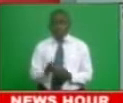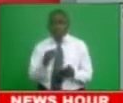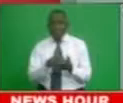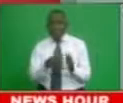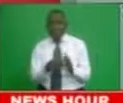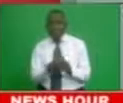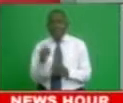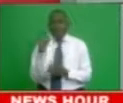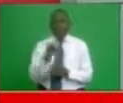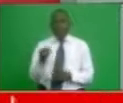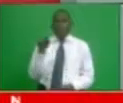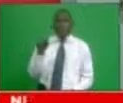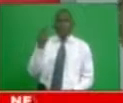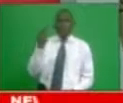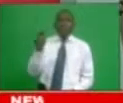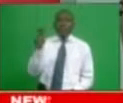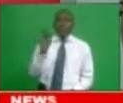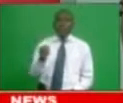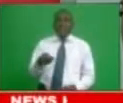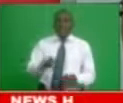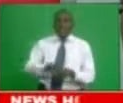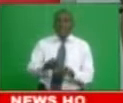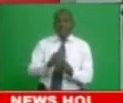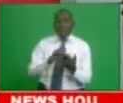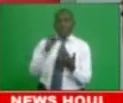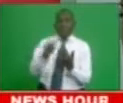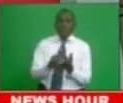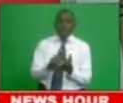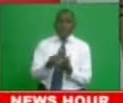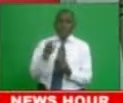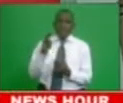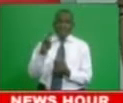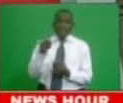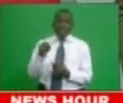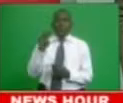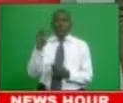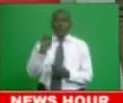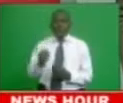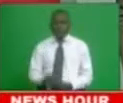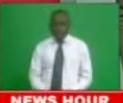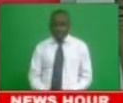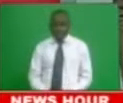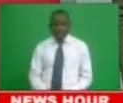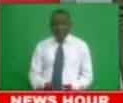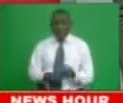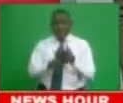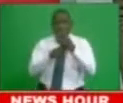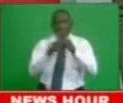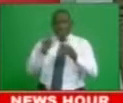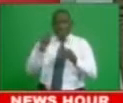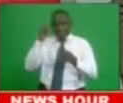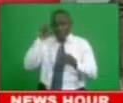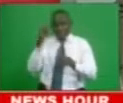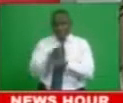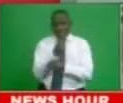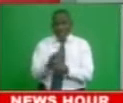marks a 0.2 percentage increase from the October figure of 17.4%. The deputy government